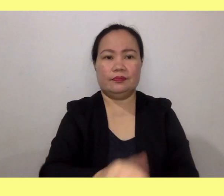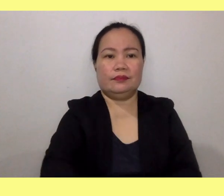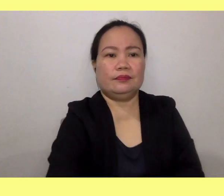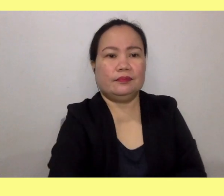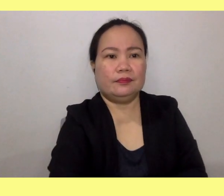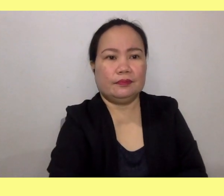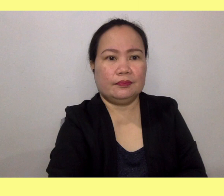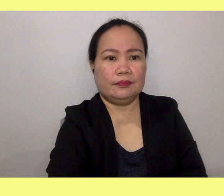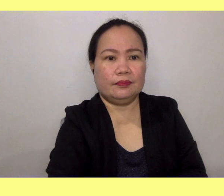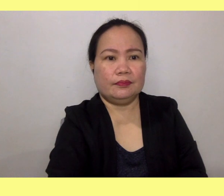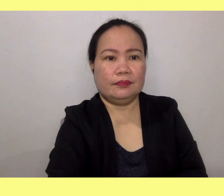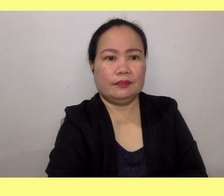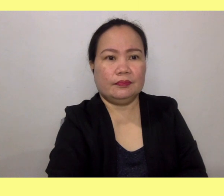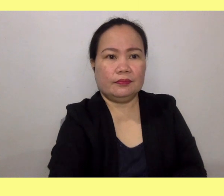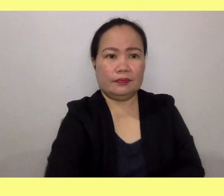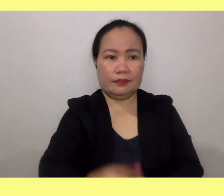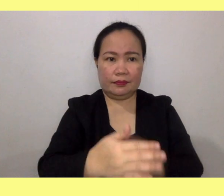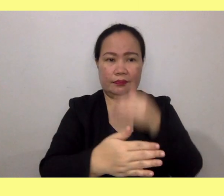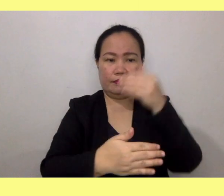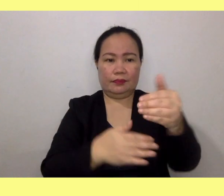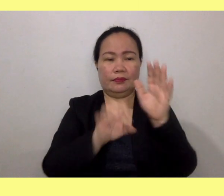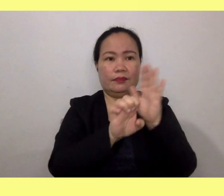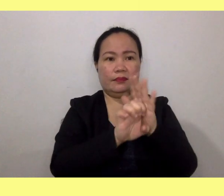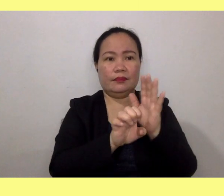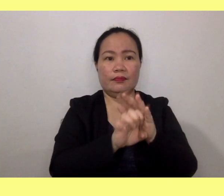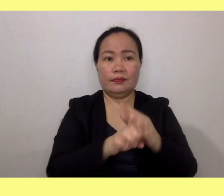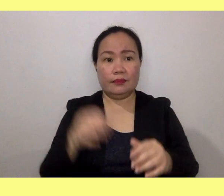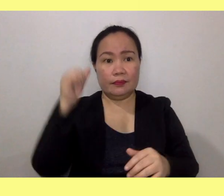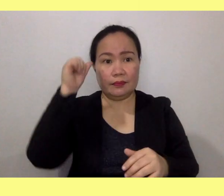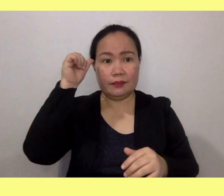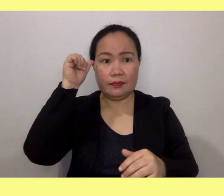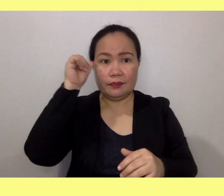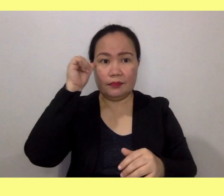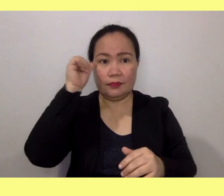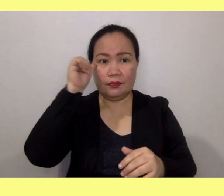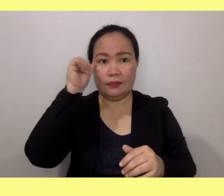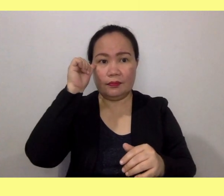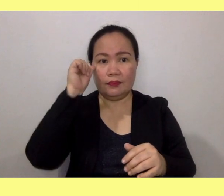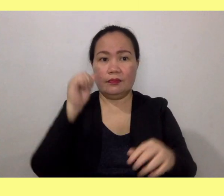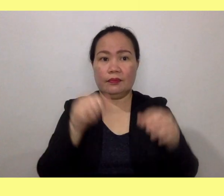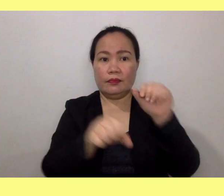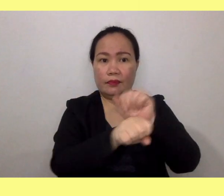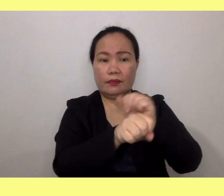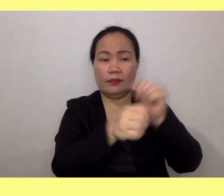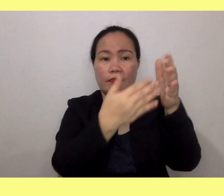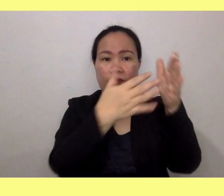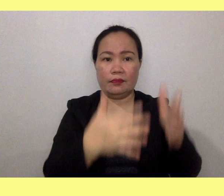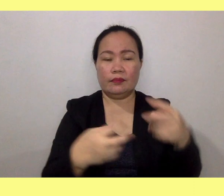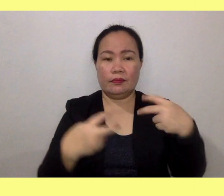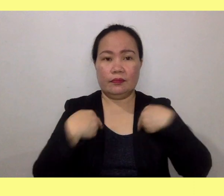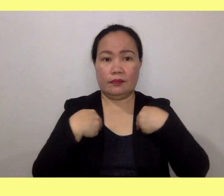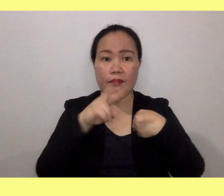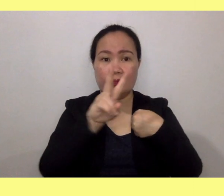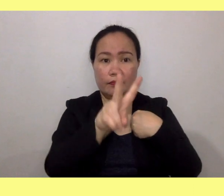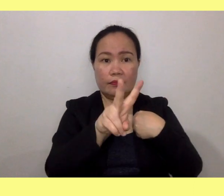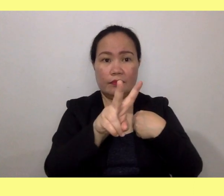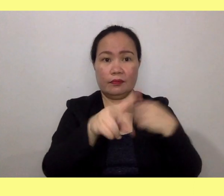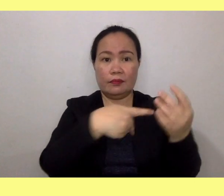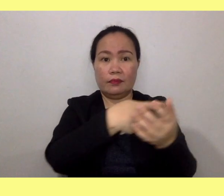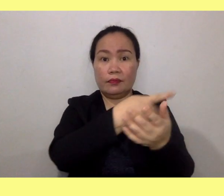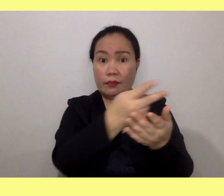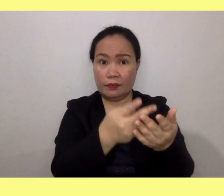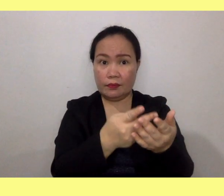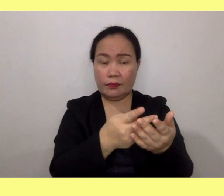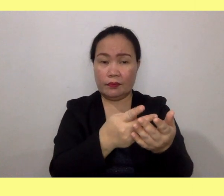Okay, let's have this one. Alex, a working student, has two part-time jobs. So, yung isa